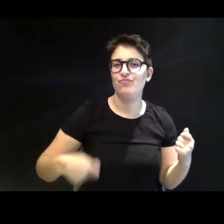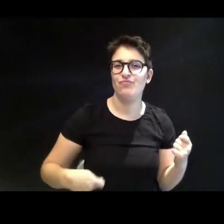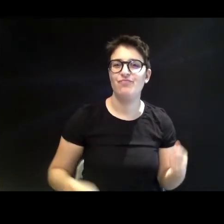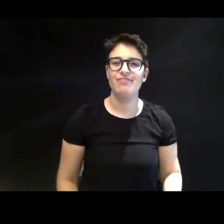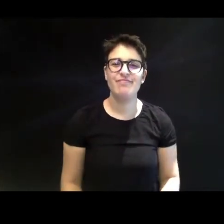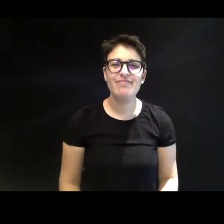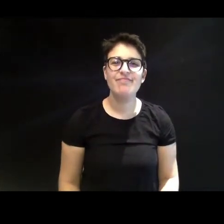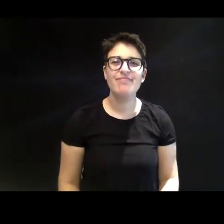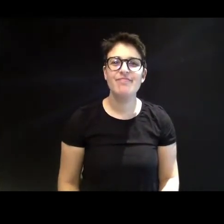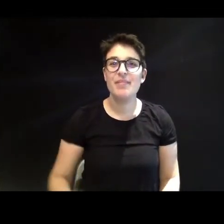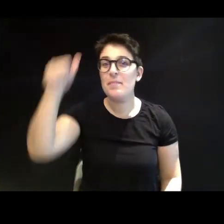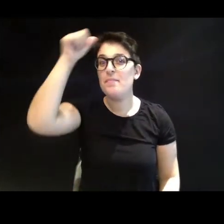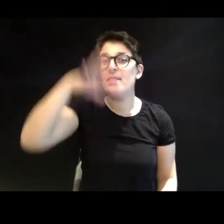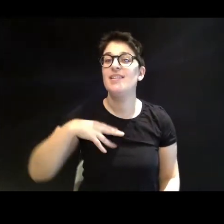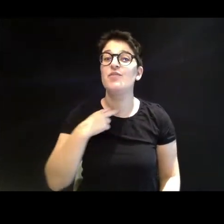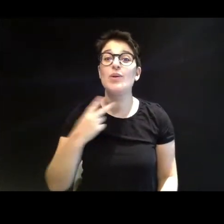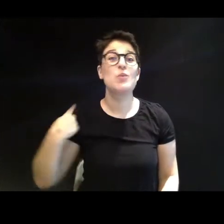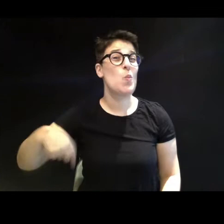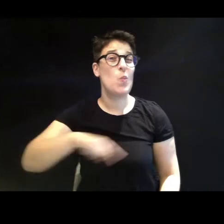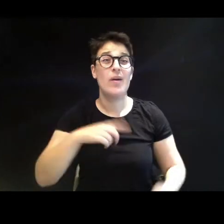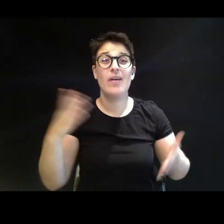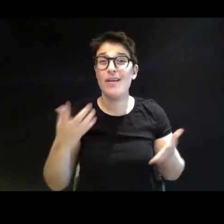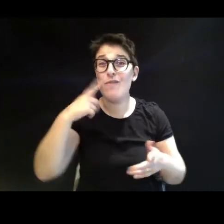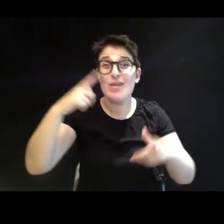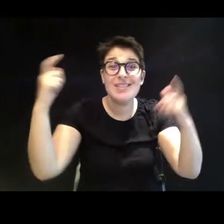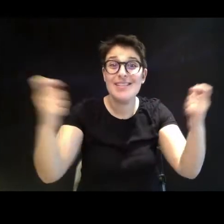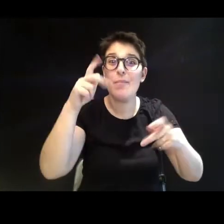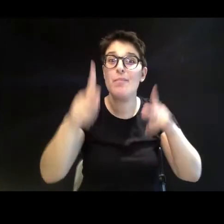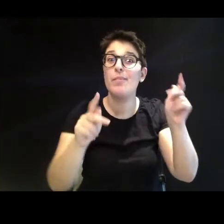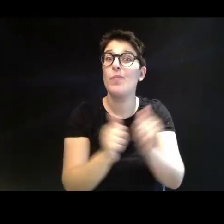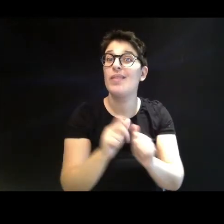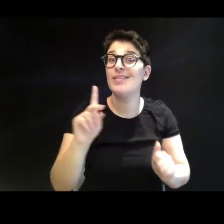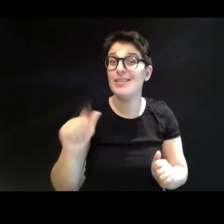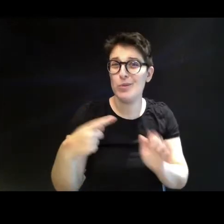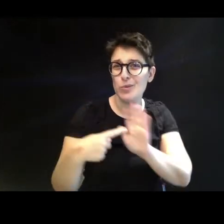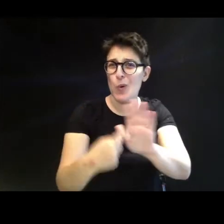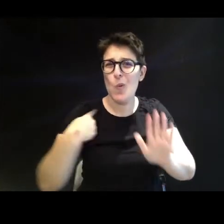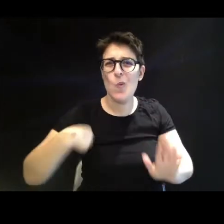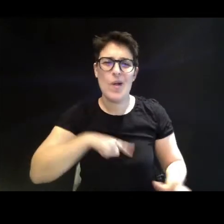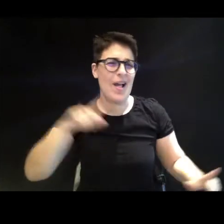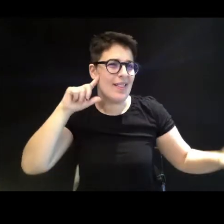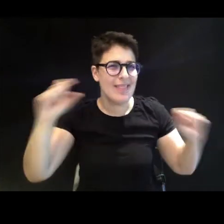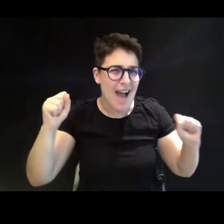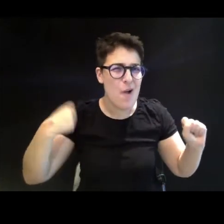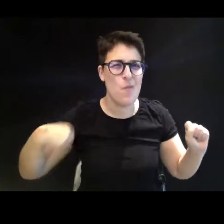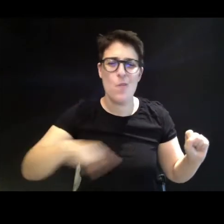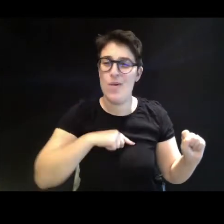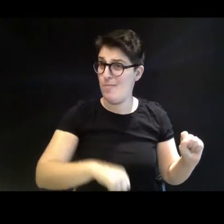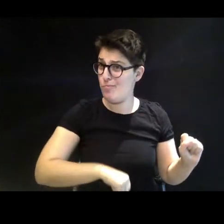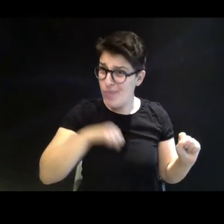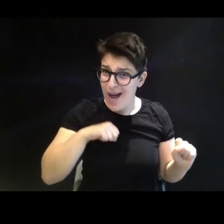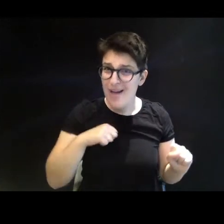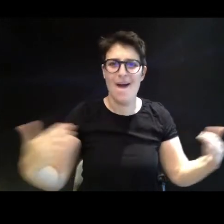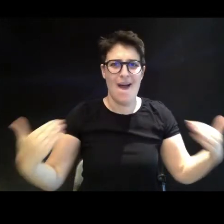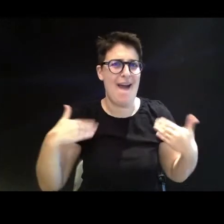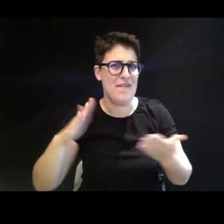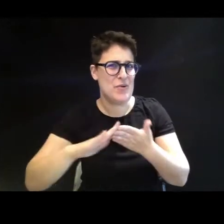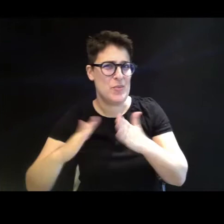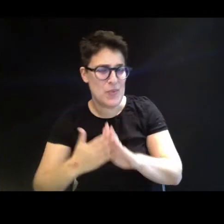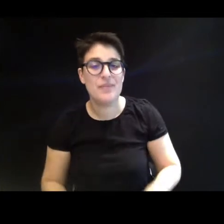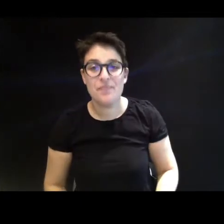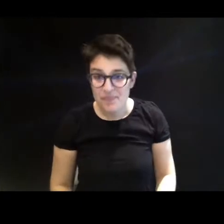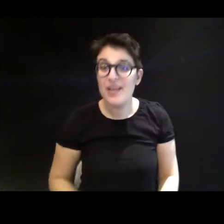We are here to celebrate people with disabilities, show that we're loud, we're proud, and that we are part of community. Disability